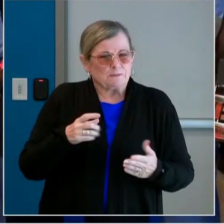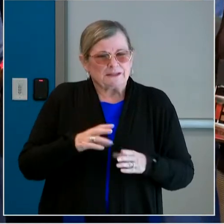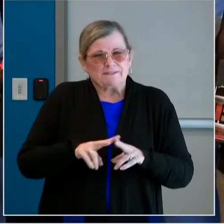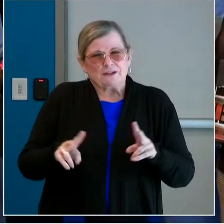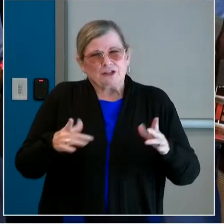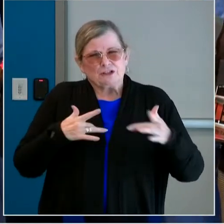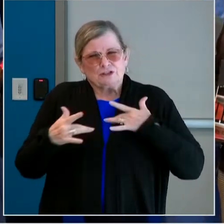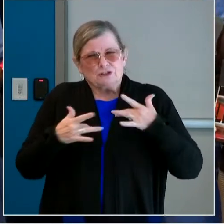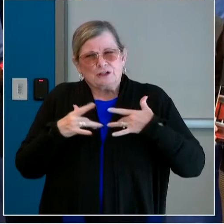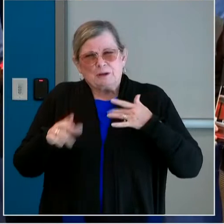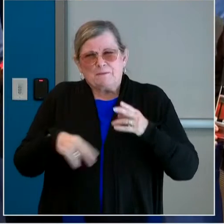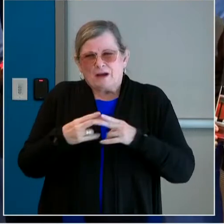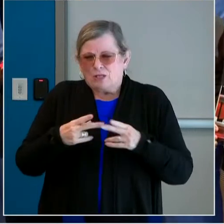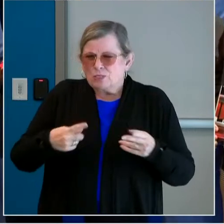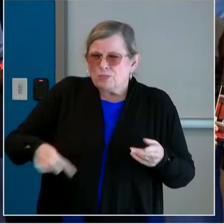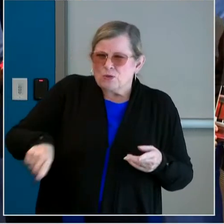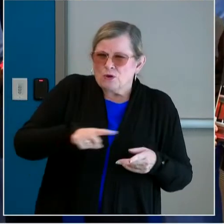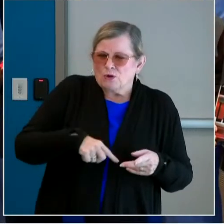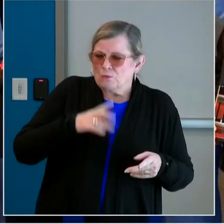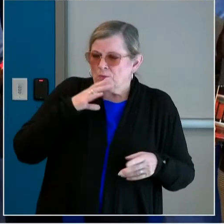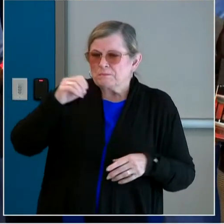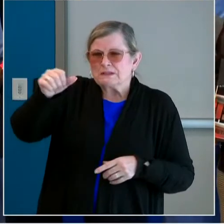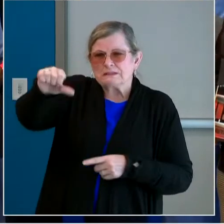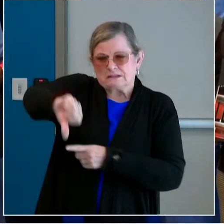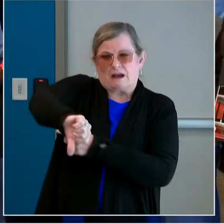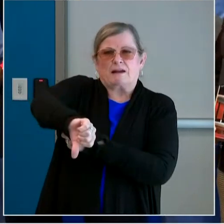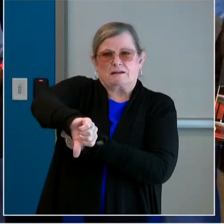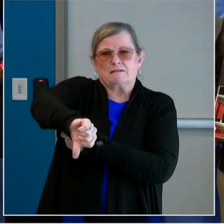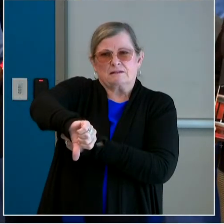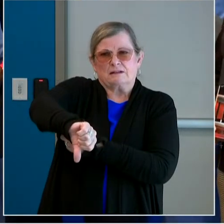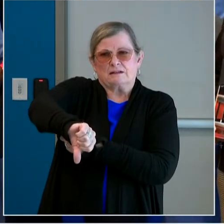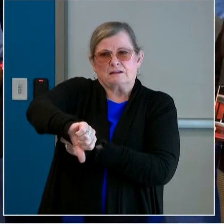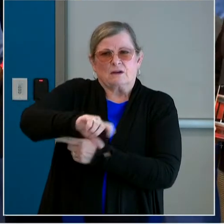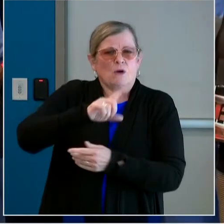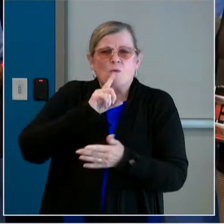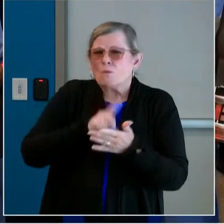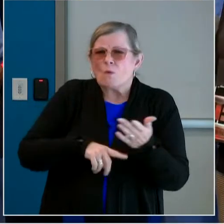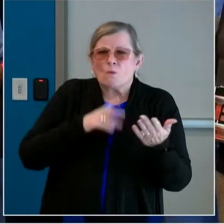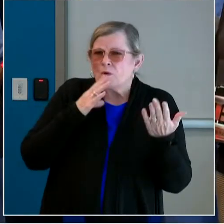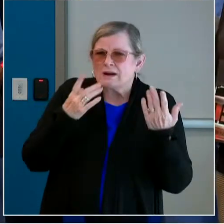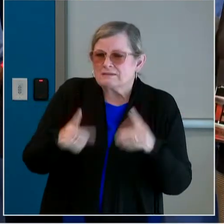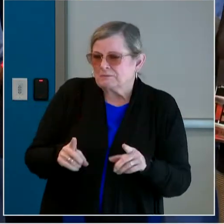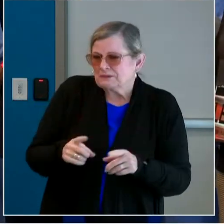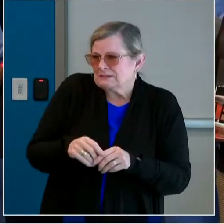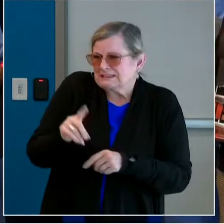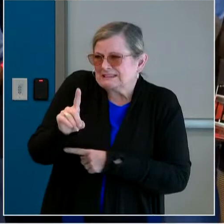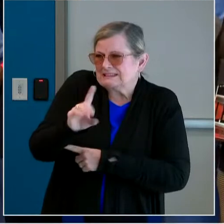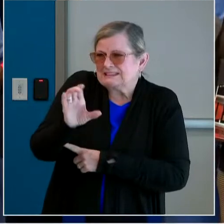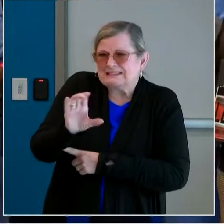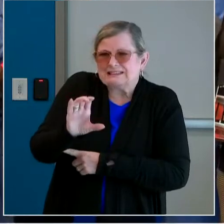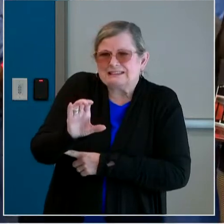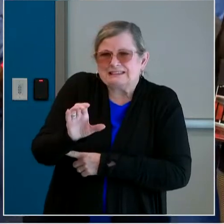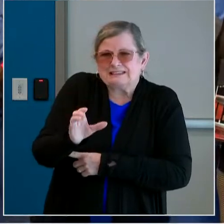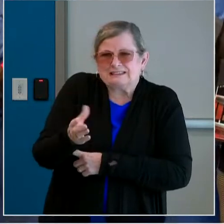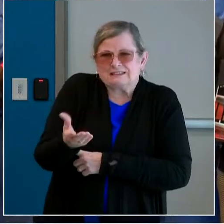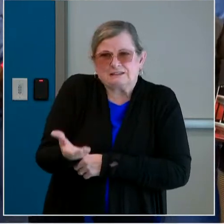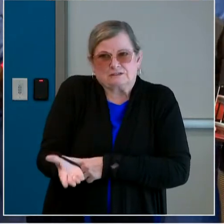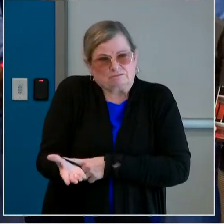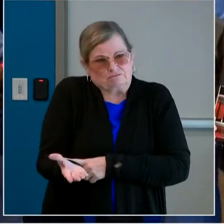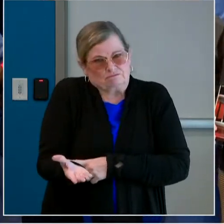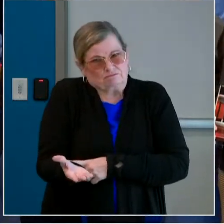will be denied. We know what we're going to do in the District of Columbia. So, as someone who is